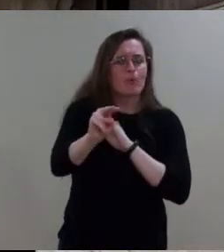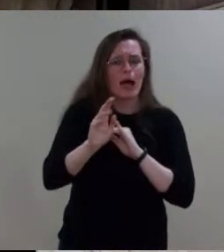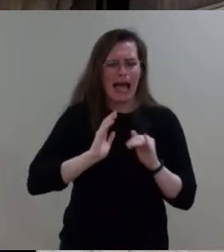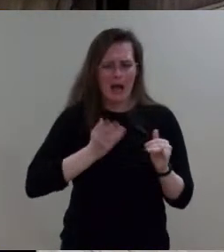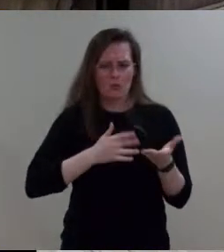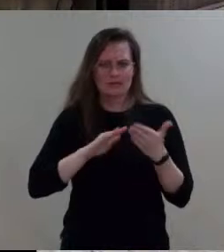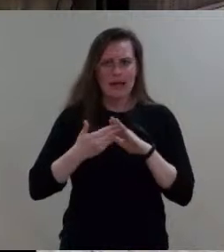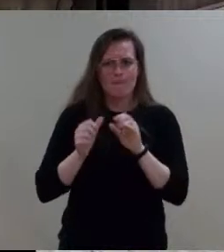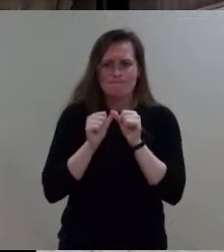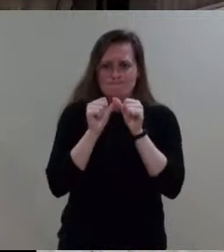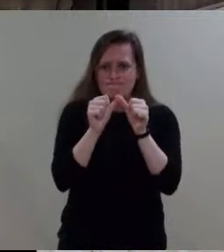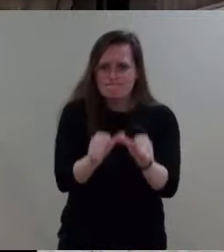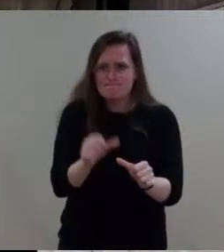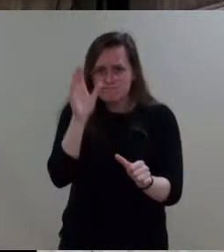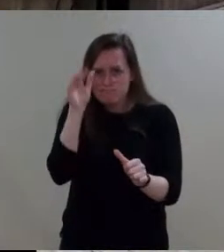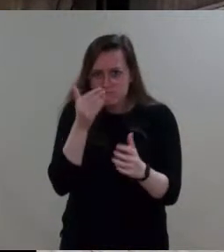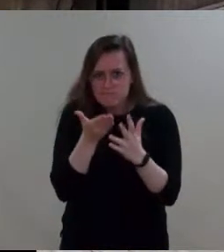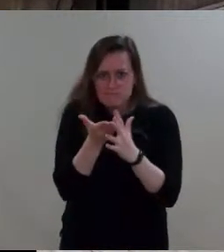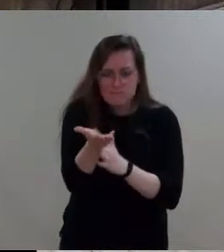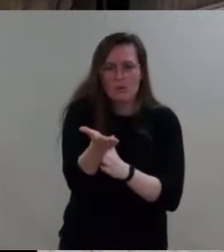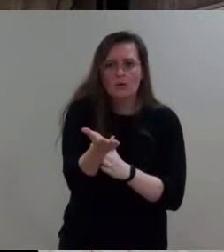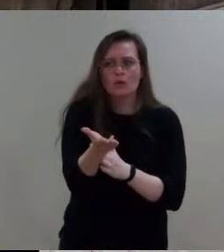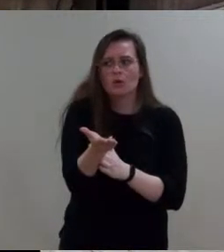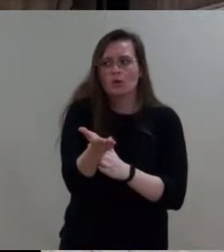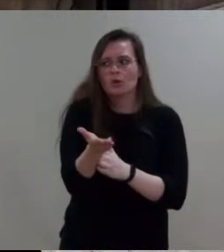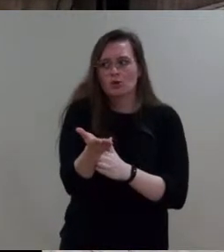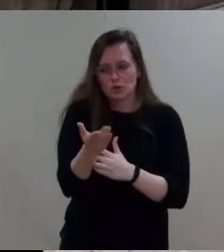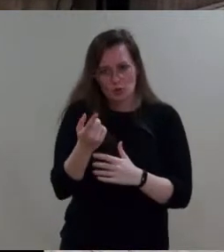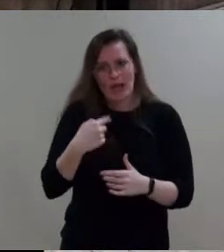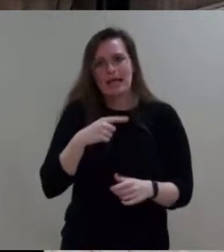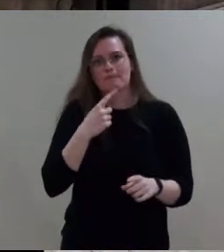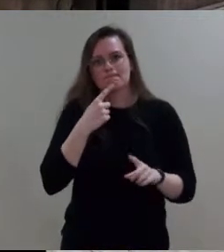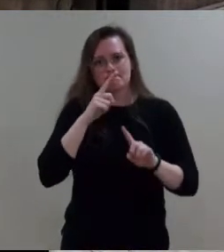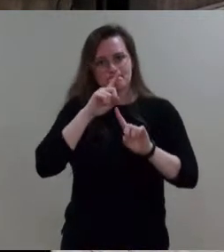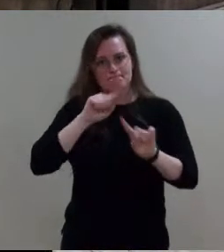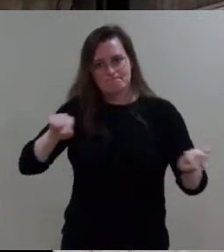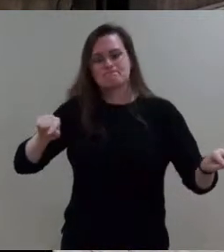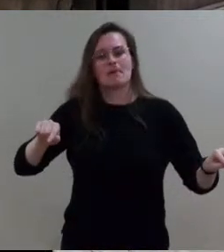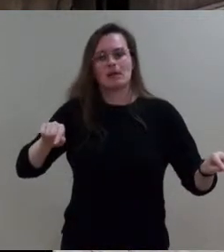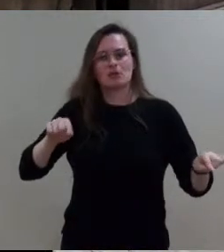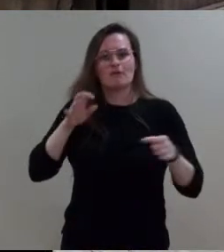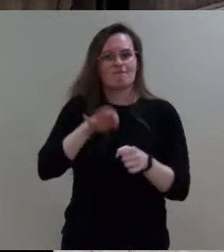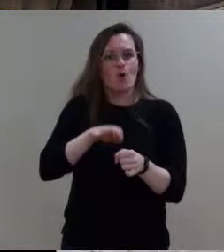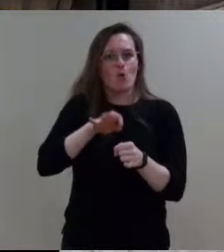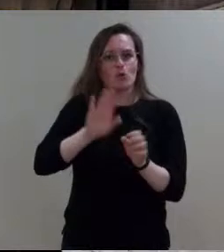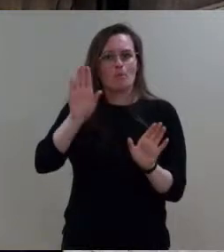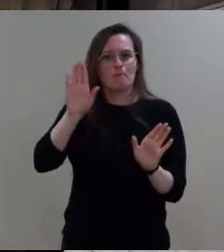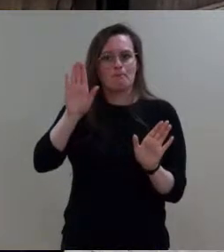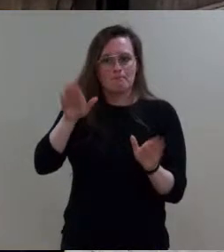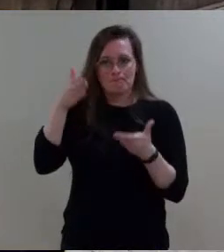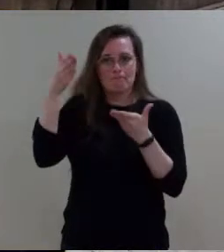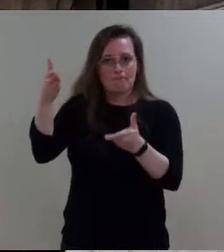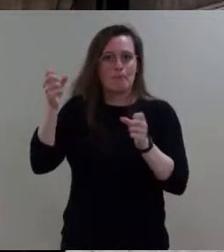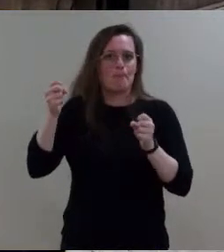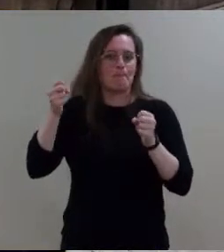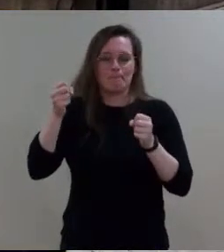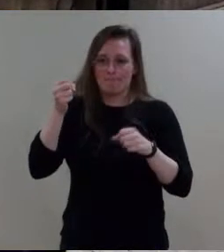we vote to apply a deed transfer tax. Is there any further